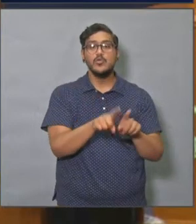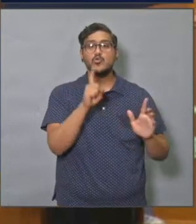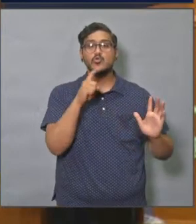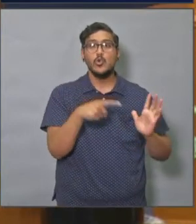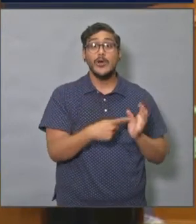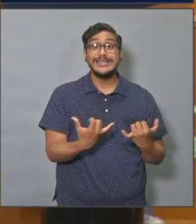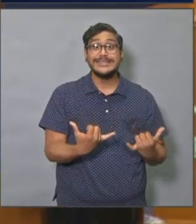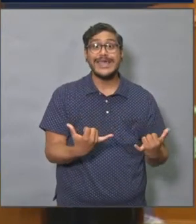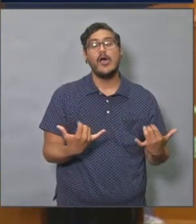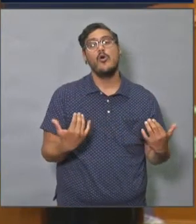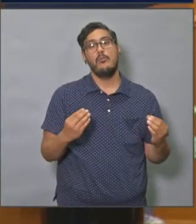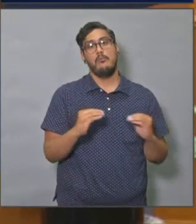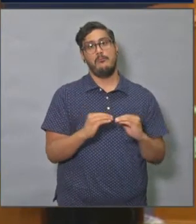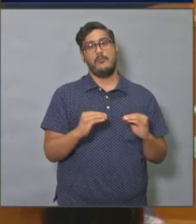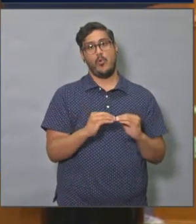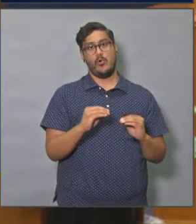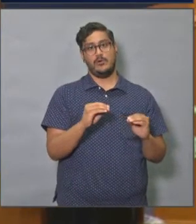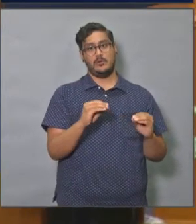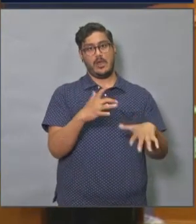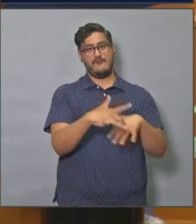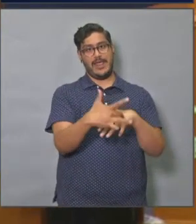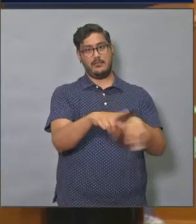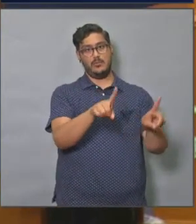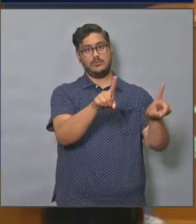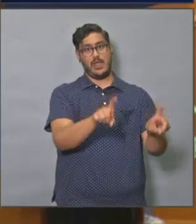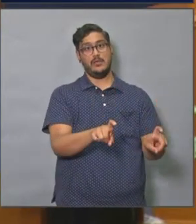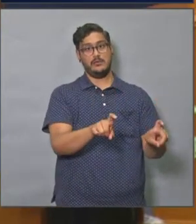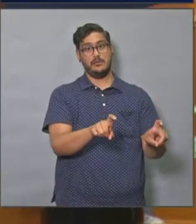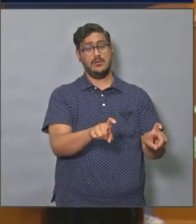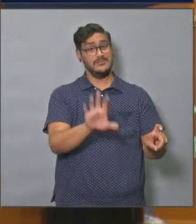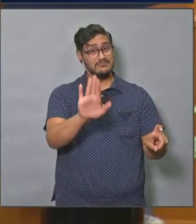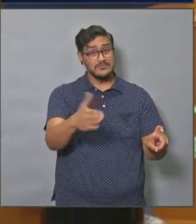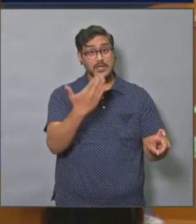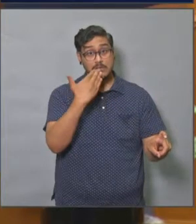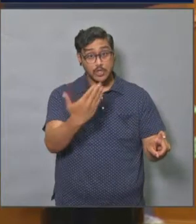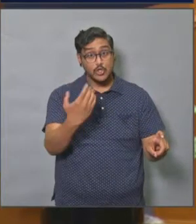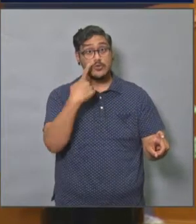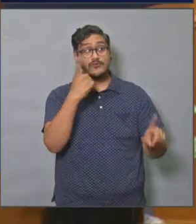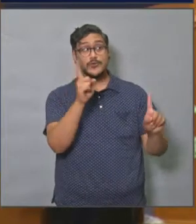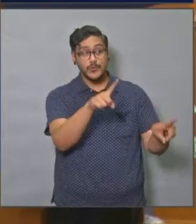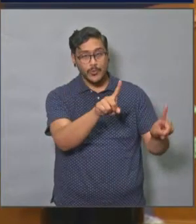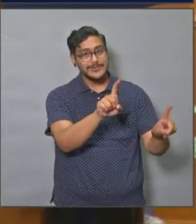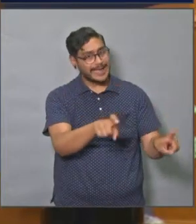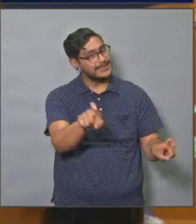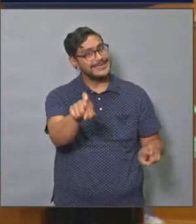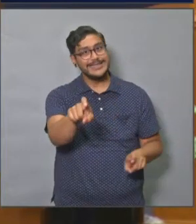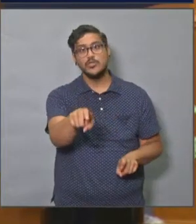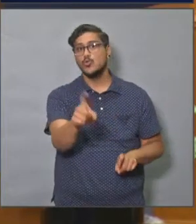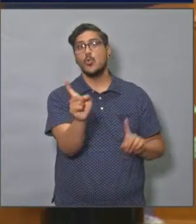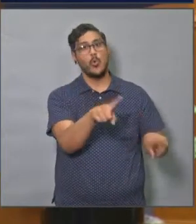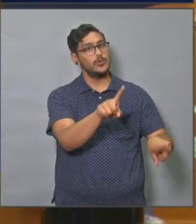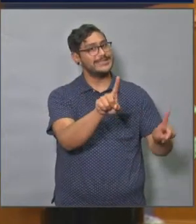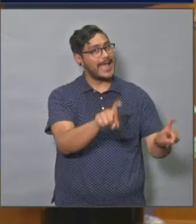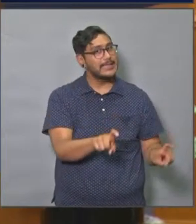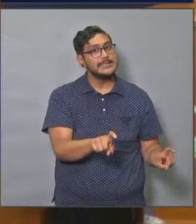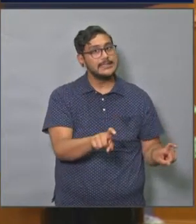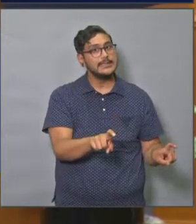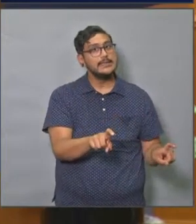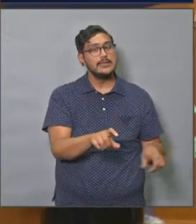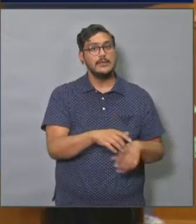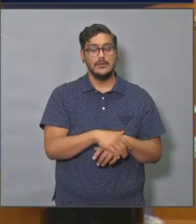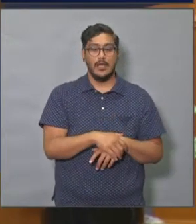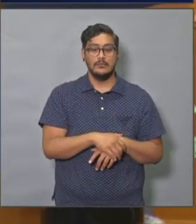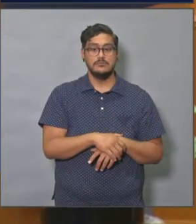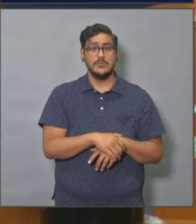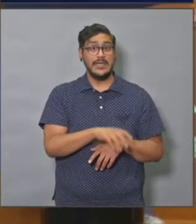lot more testing that's available. And it's a really good thing for people to get tested who need to be tested. When they're positive, we're able to make sure